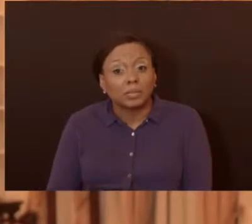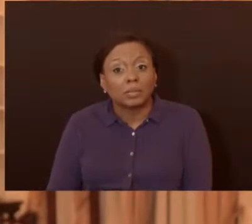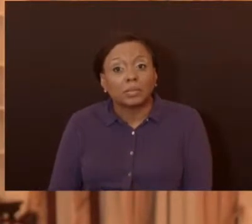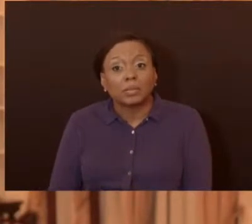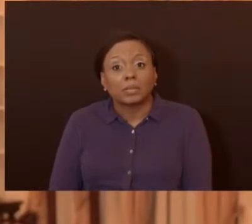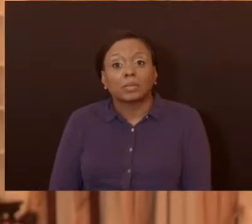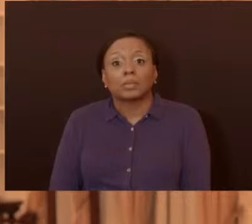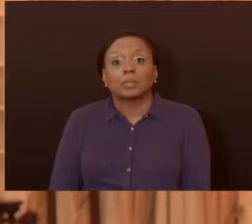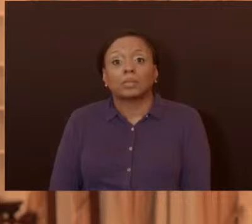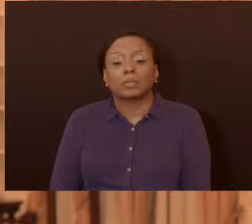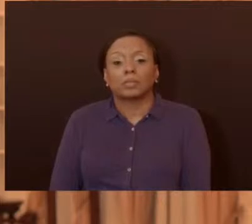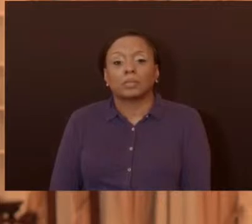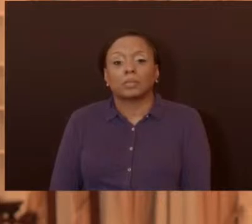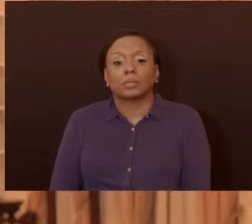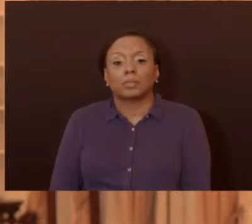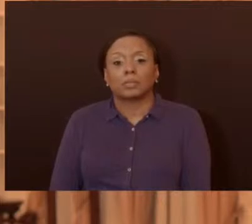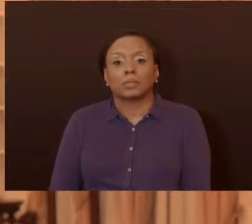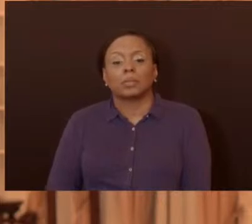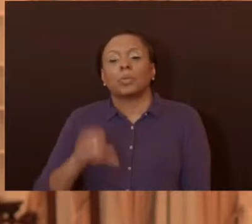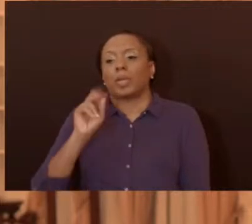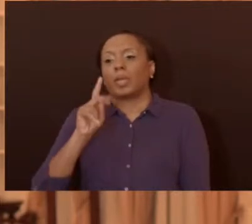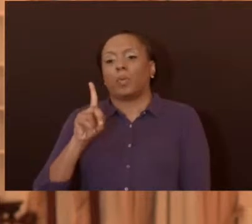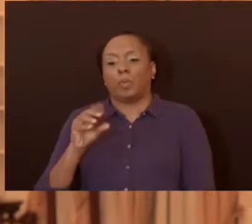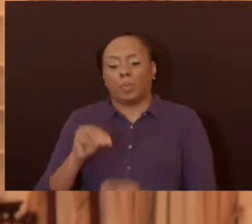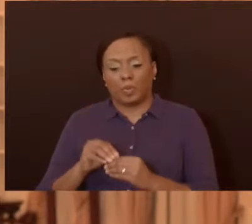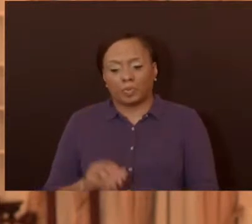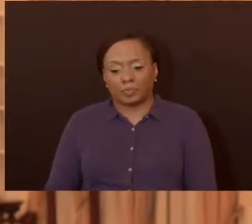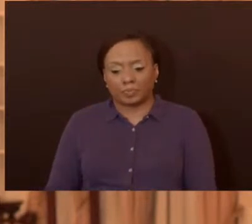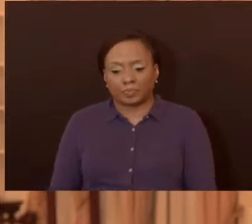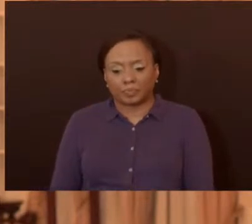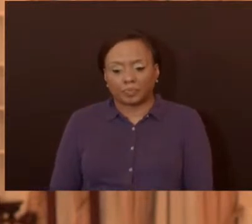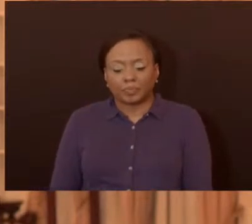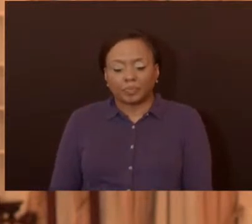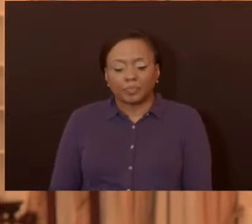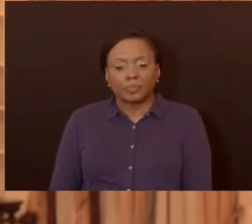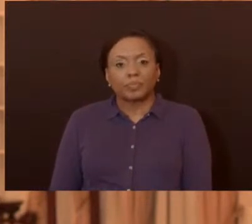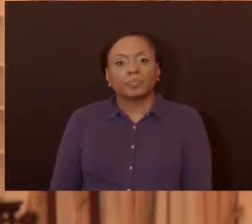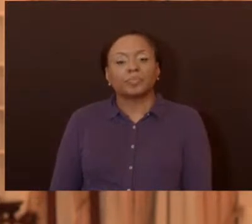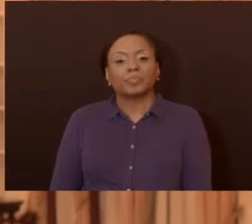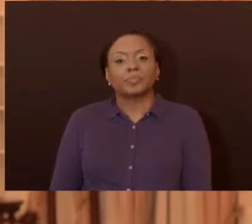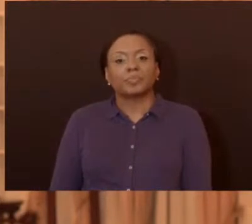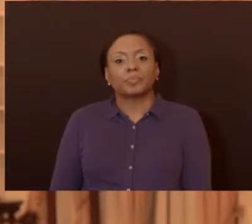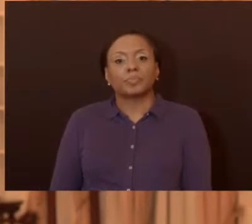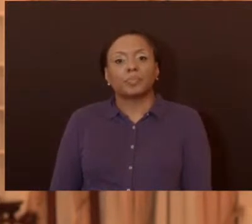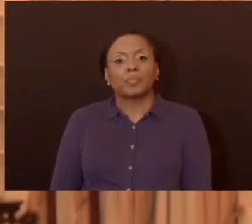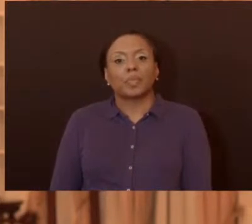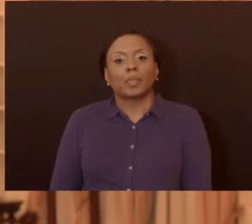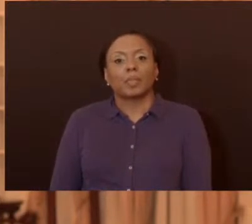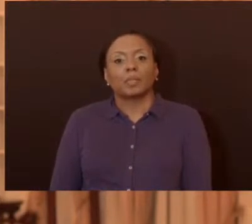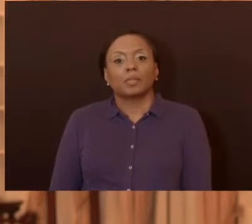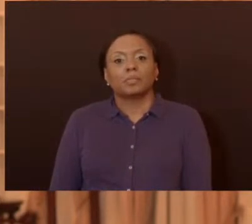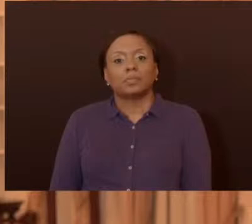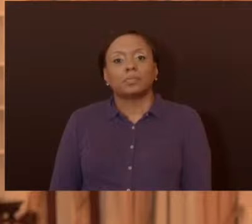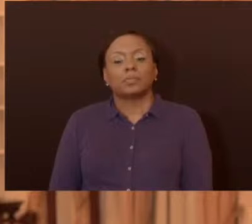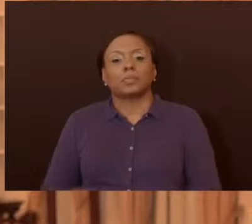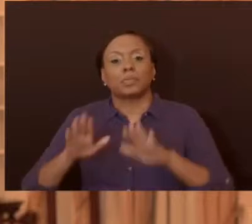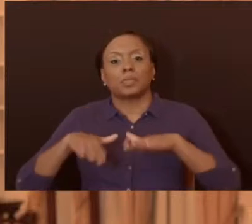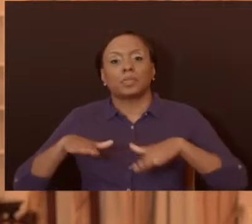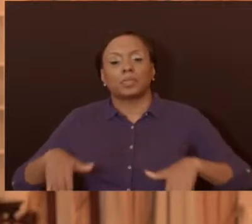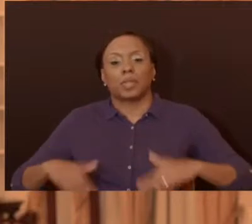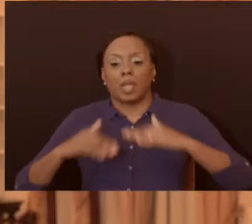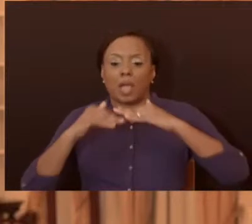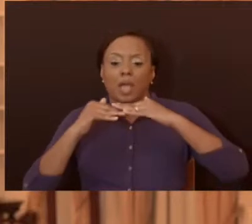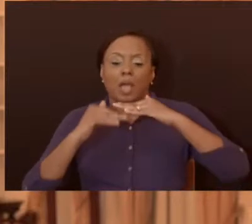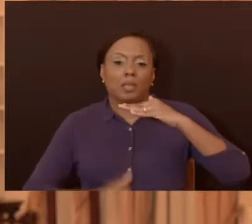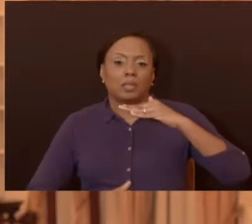I actually did just one. Given the numbers, Dr. Cumberbatch, that we're seeing of those under 12, and the fact that you said that we don't have